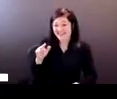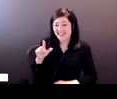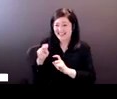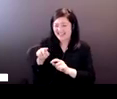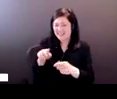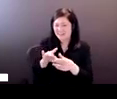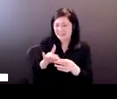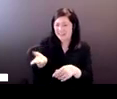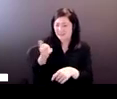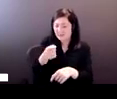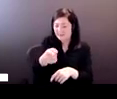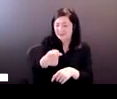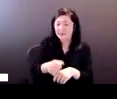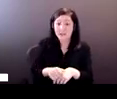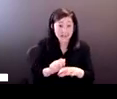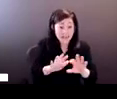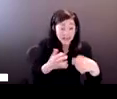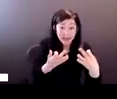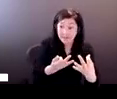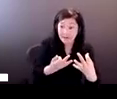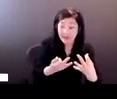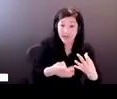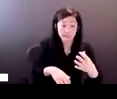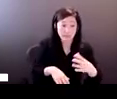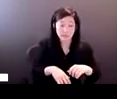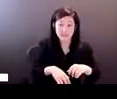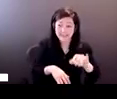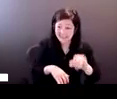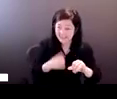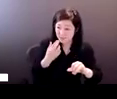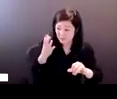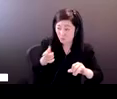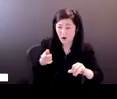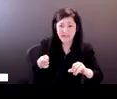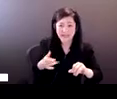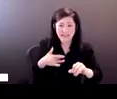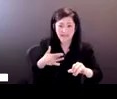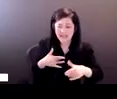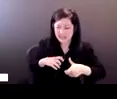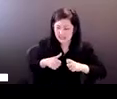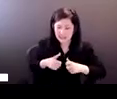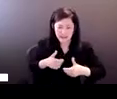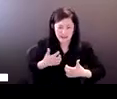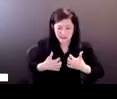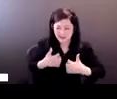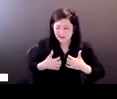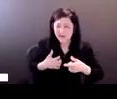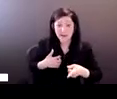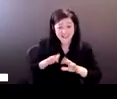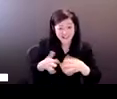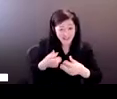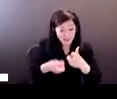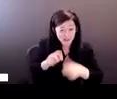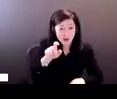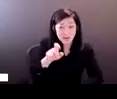is it the family's reaction? Is that the source of angst? Is the family the problem?